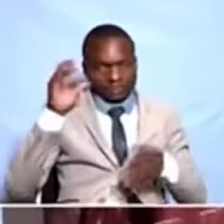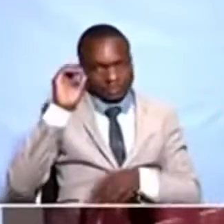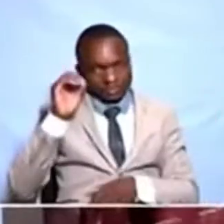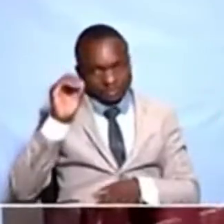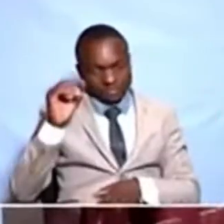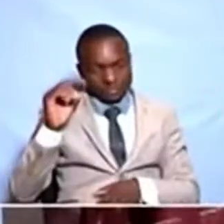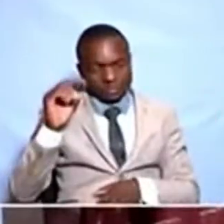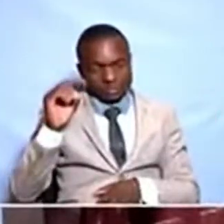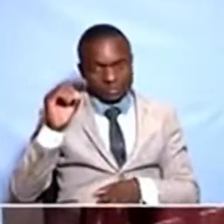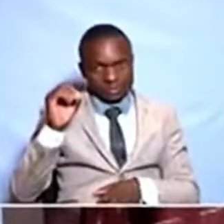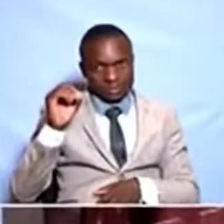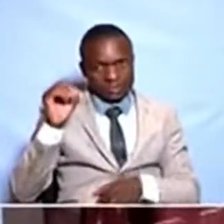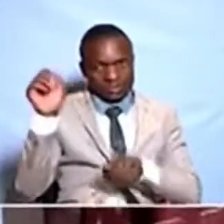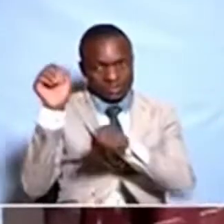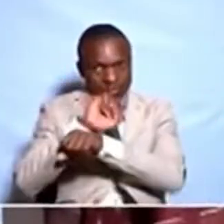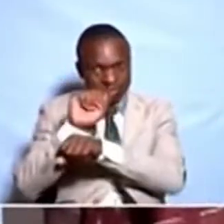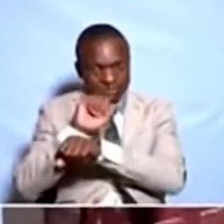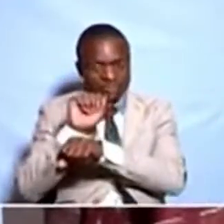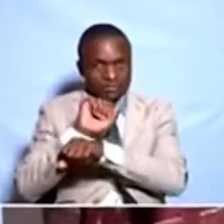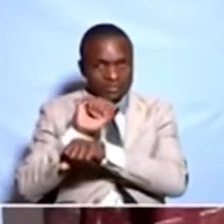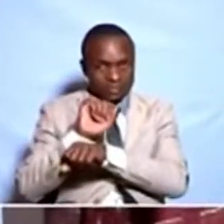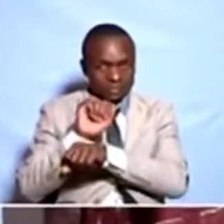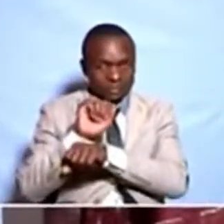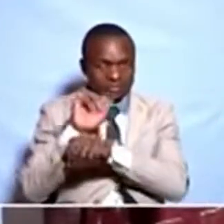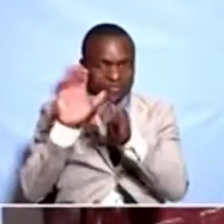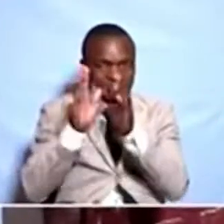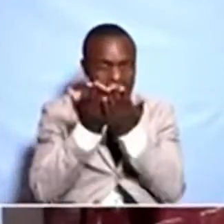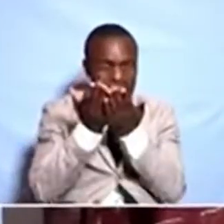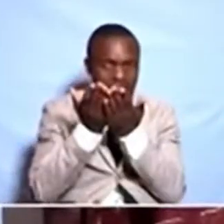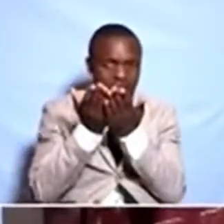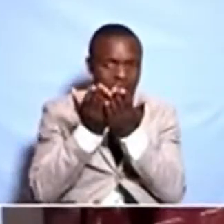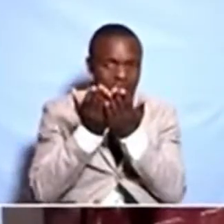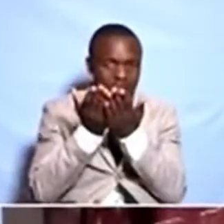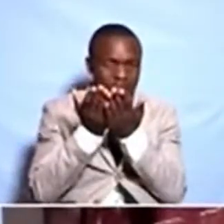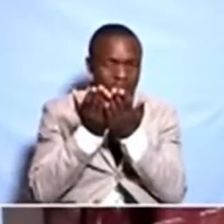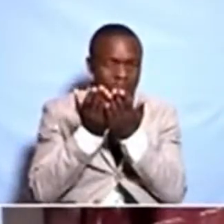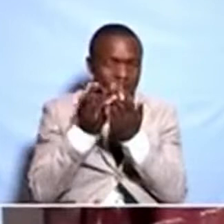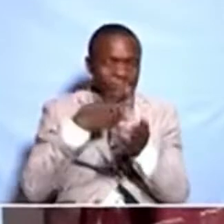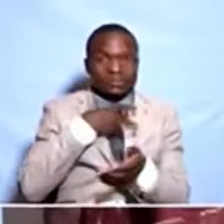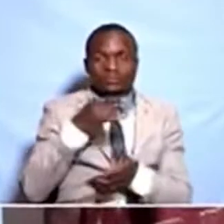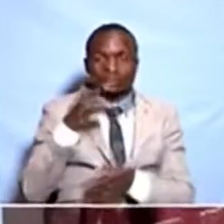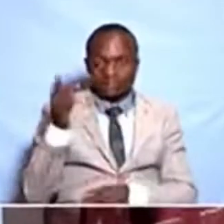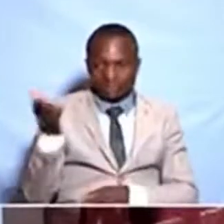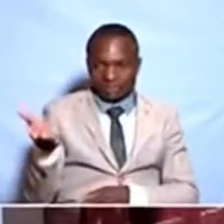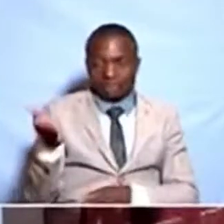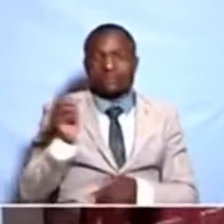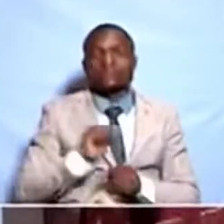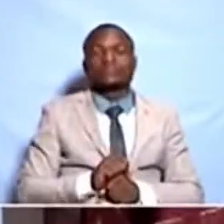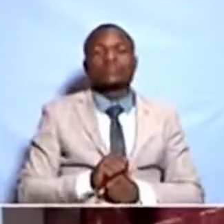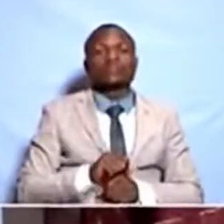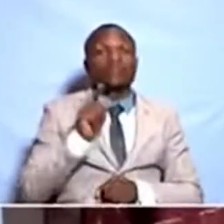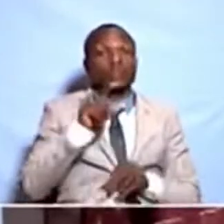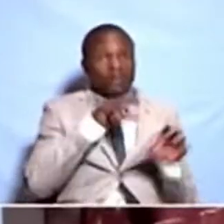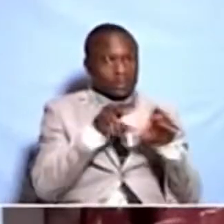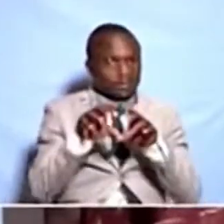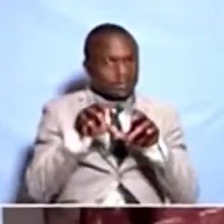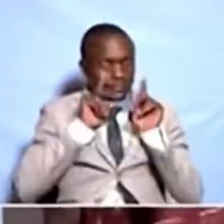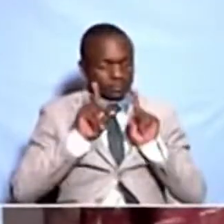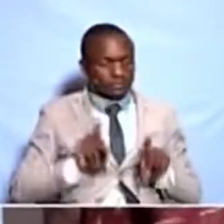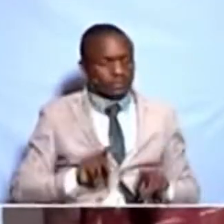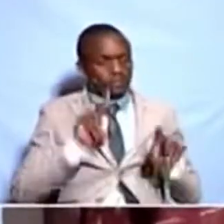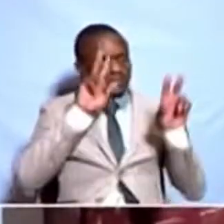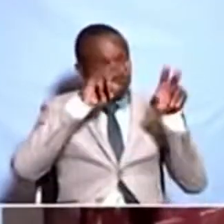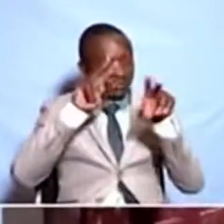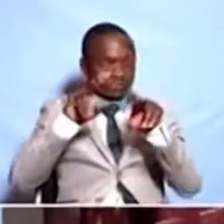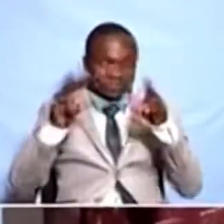vehicle engine and the white book that is there. They will, as they do the physical inspection, they will